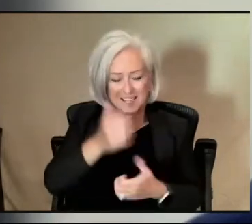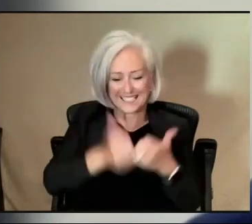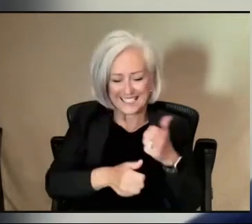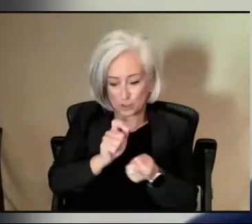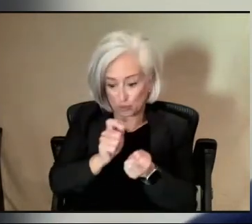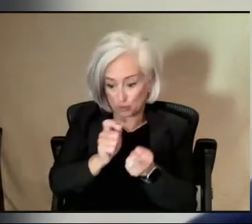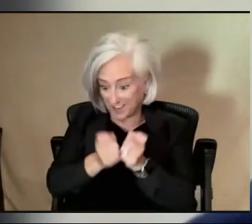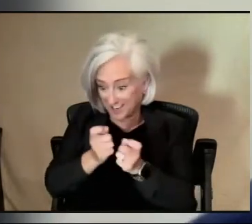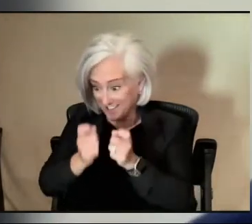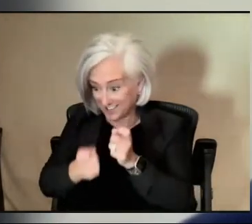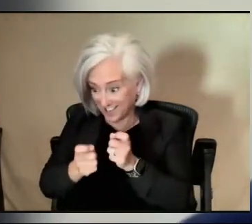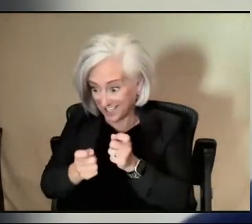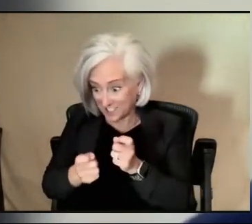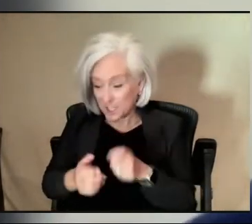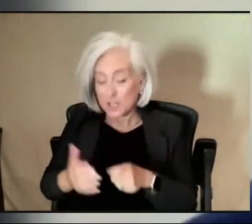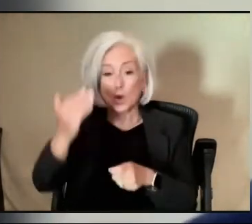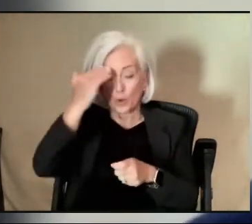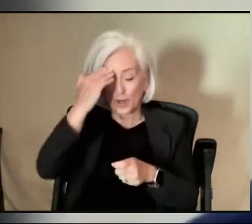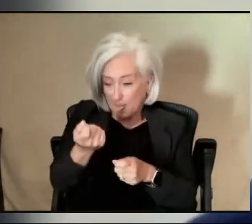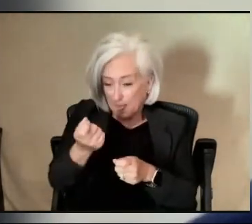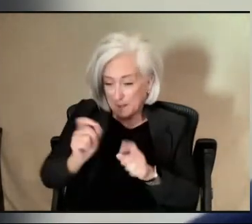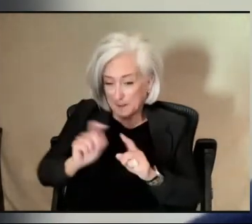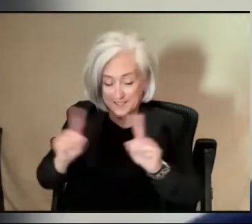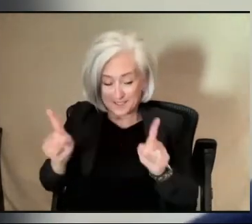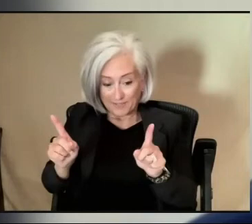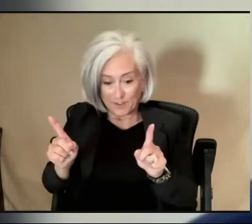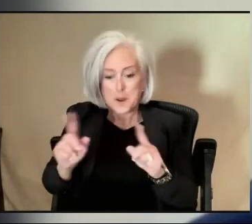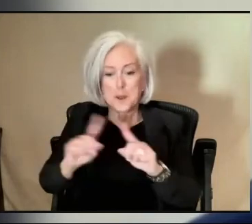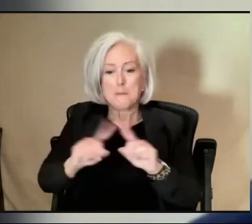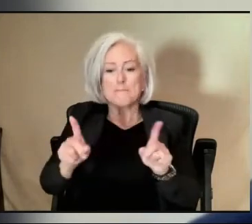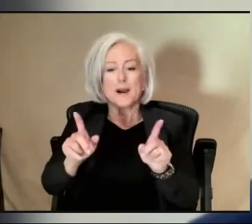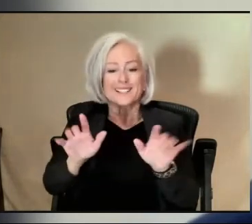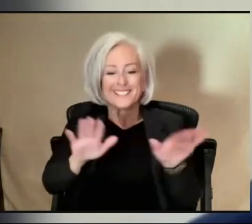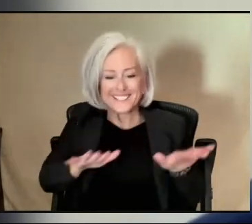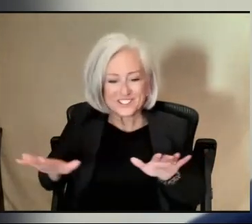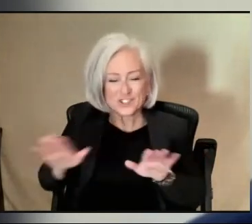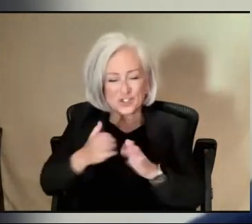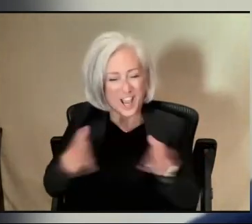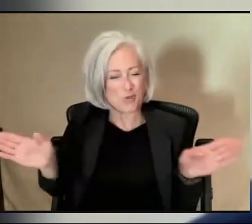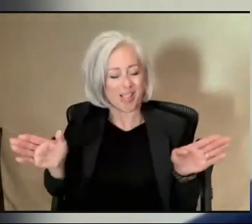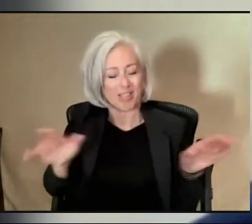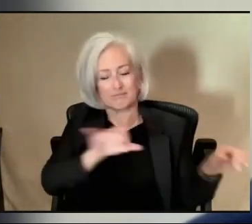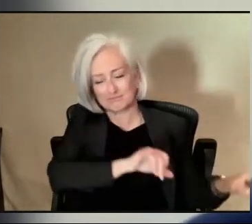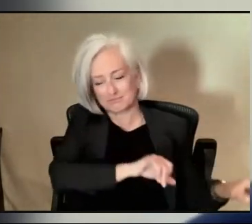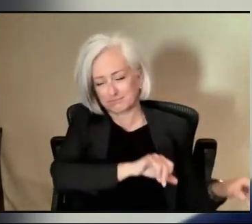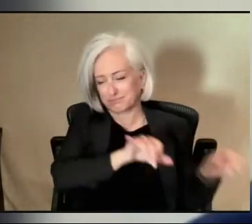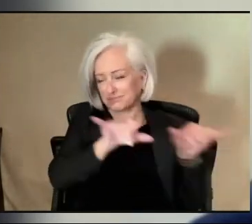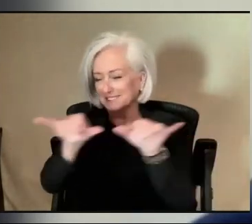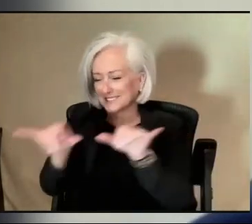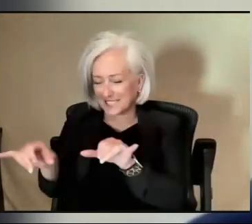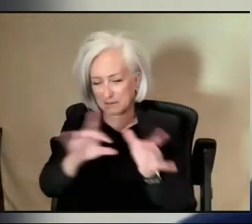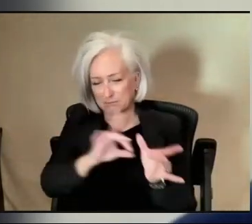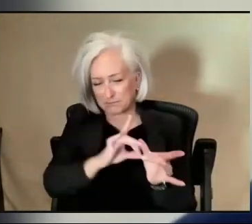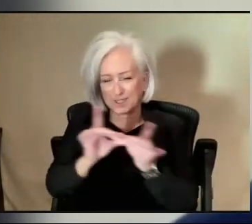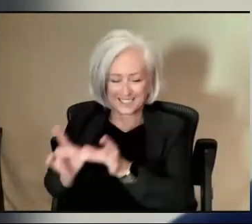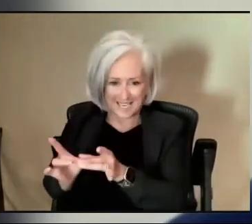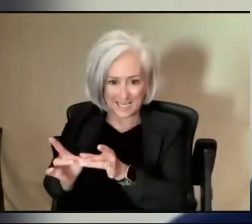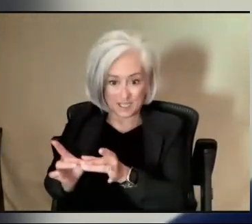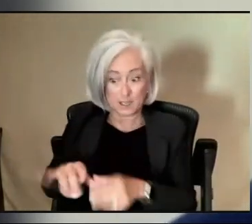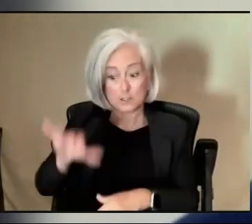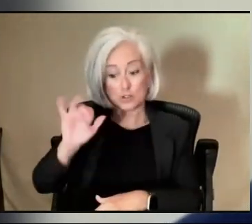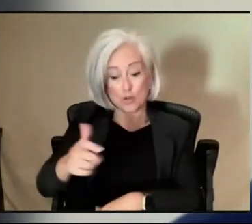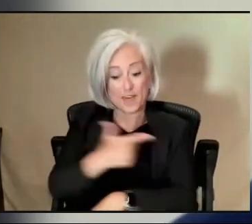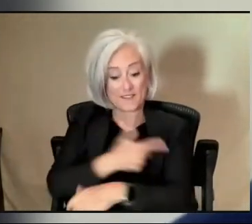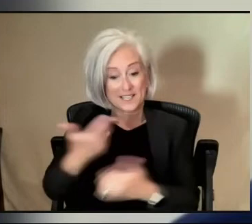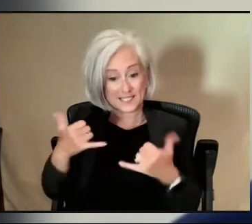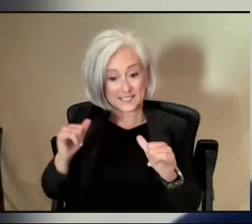that variant virus than it did the original virus that was the target of the original vaccines. So they still work, they're just